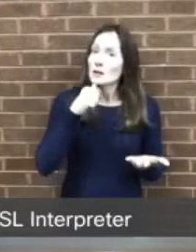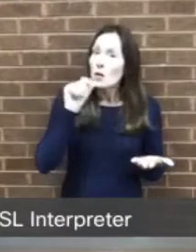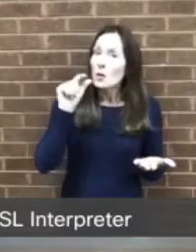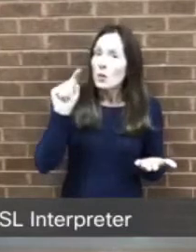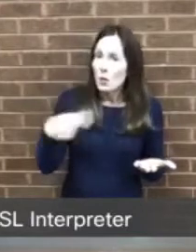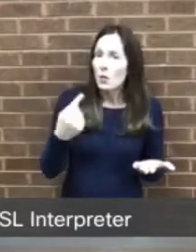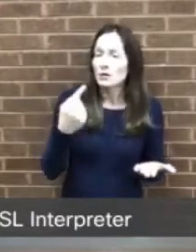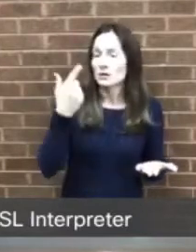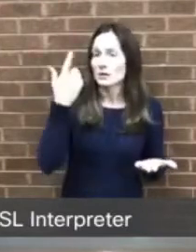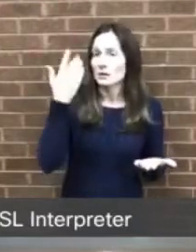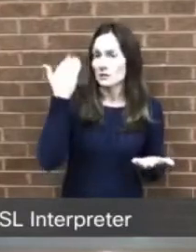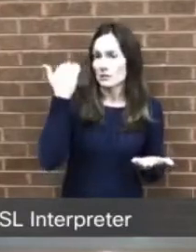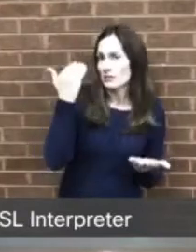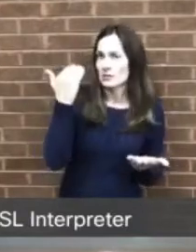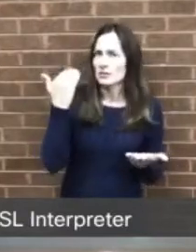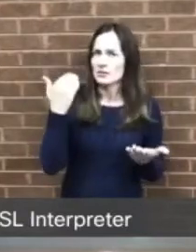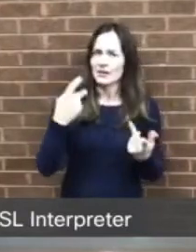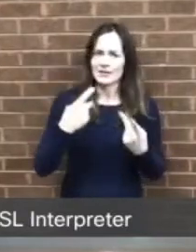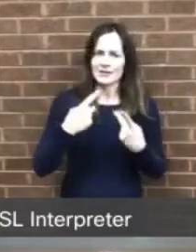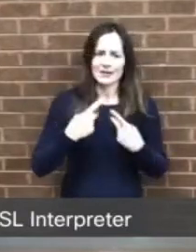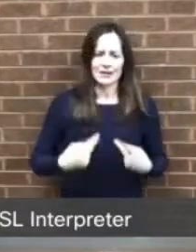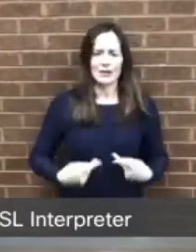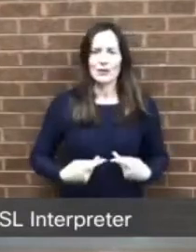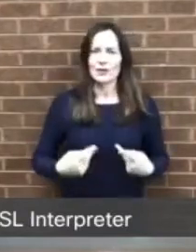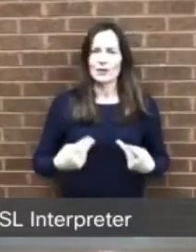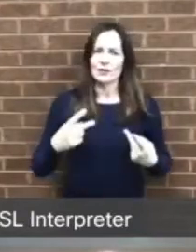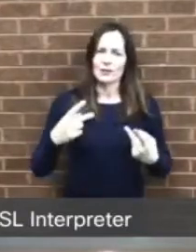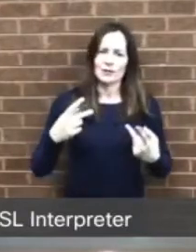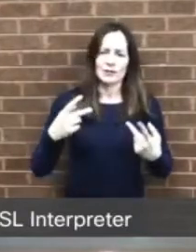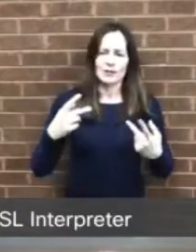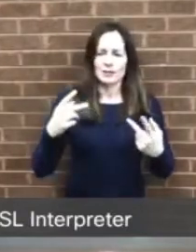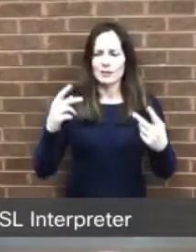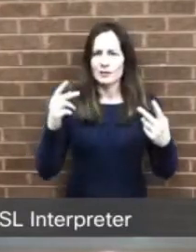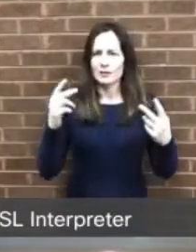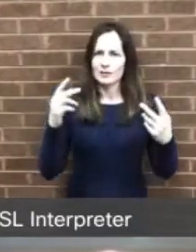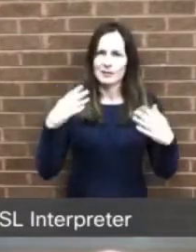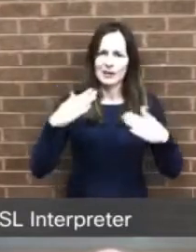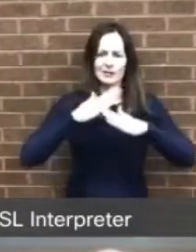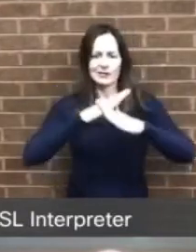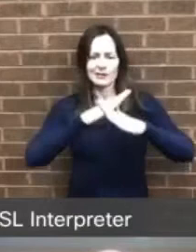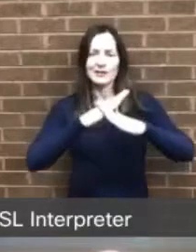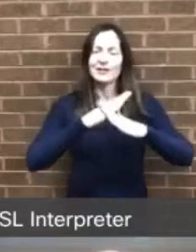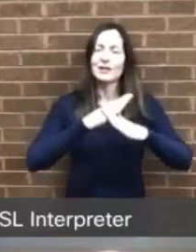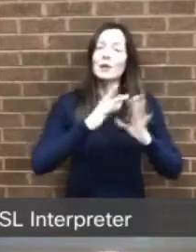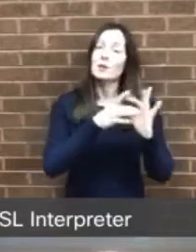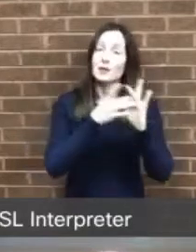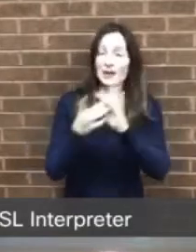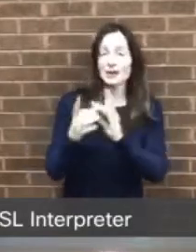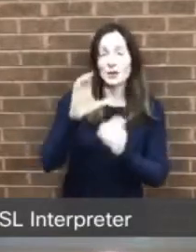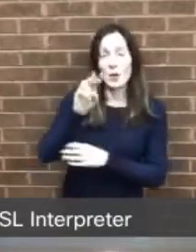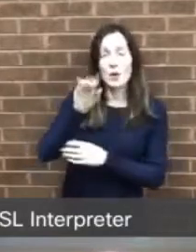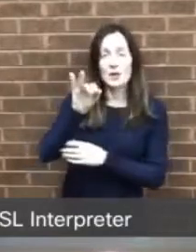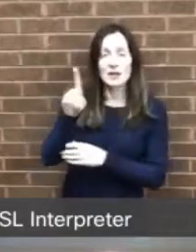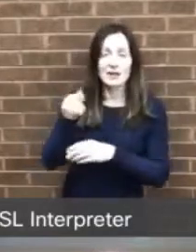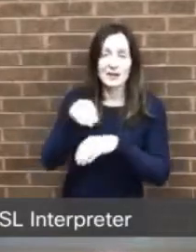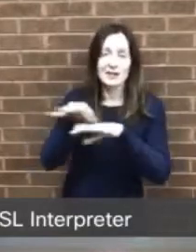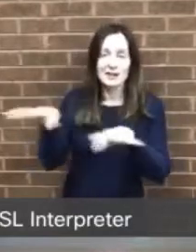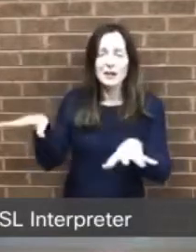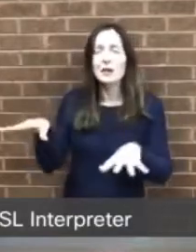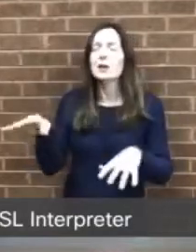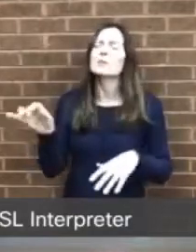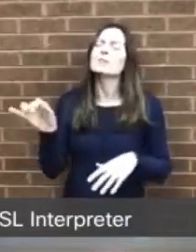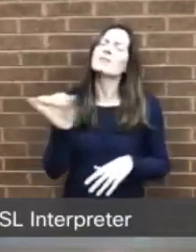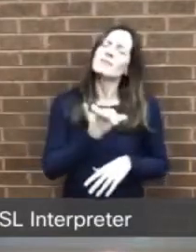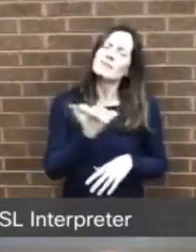physical issues that are related to the COVID-19 pandemic, but being more physically distant,